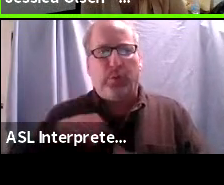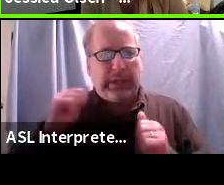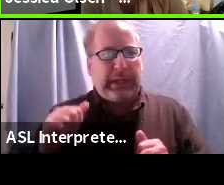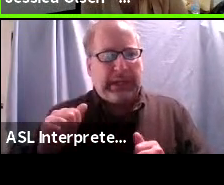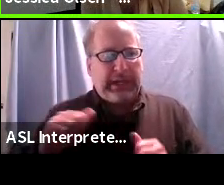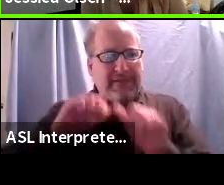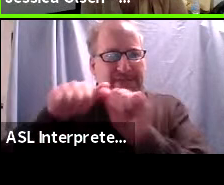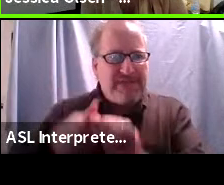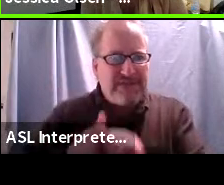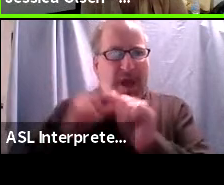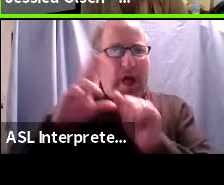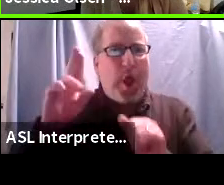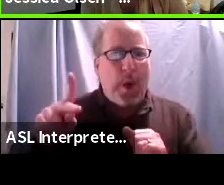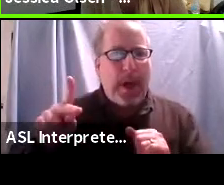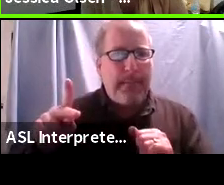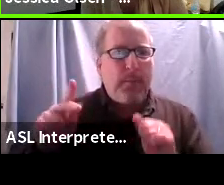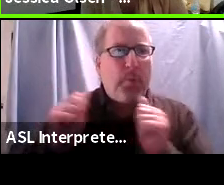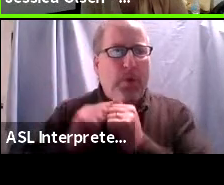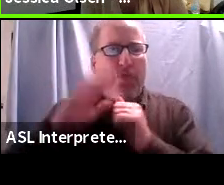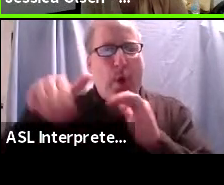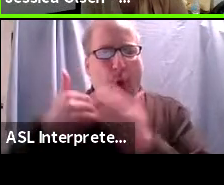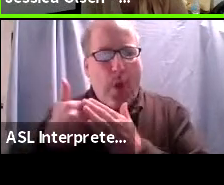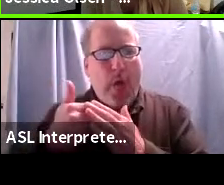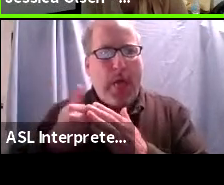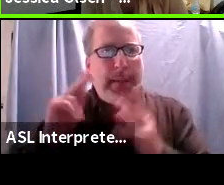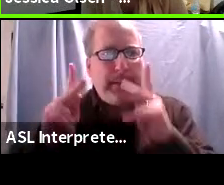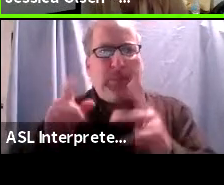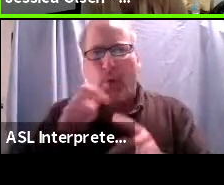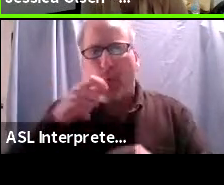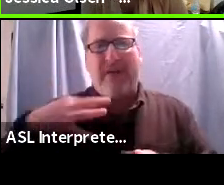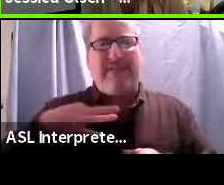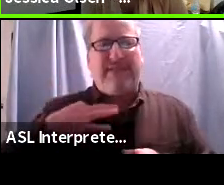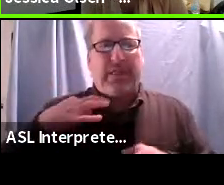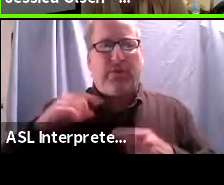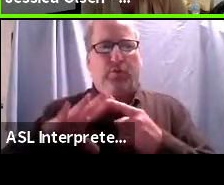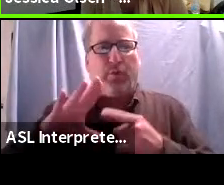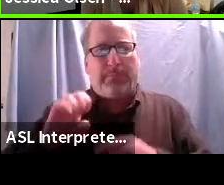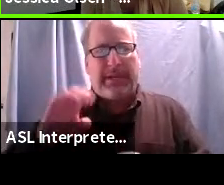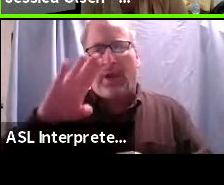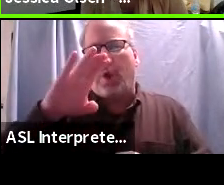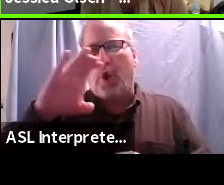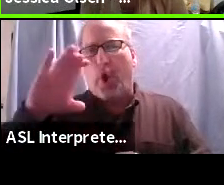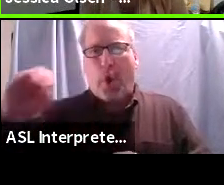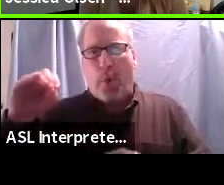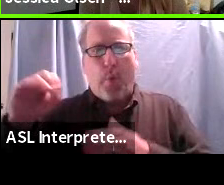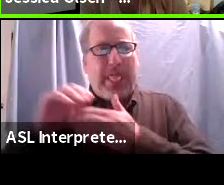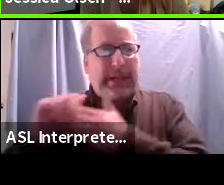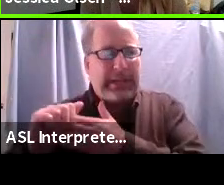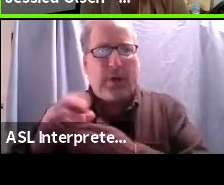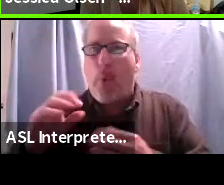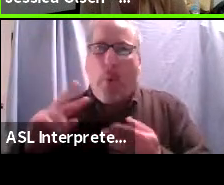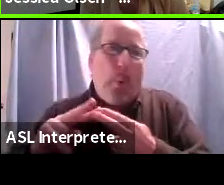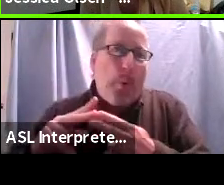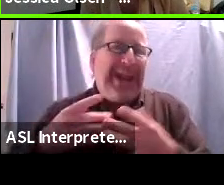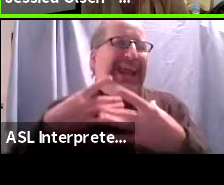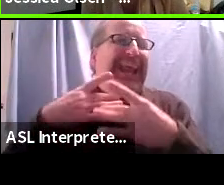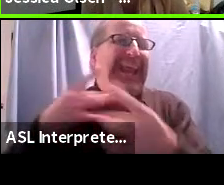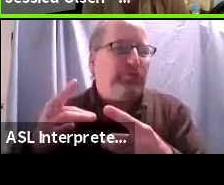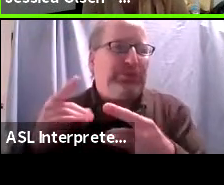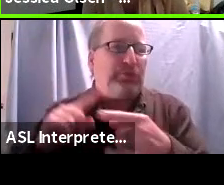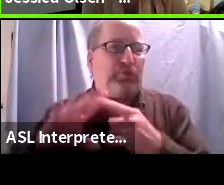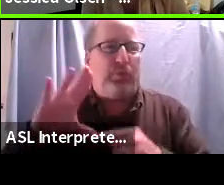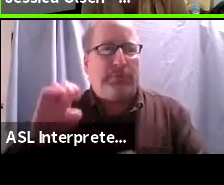can follow up with all of the folks that volunteered to be the co-leads, or at least were interested in being part of that